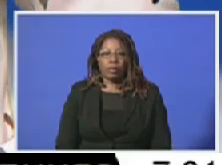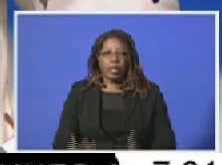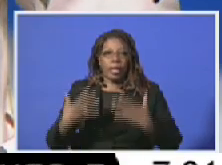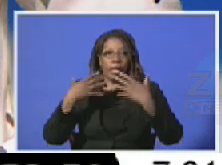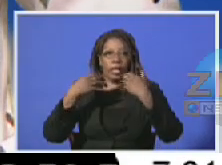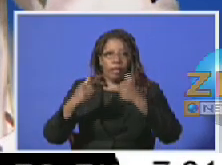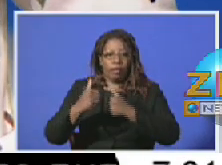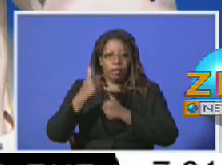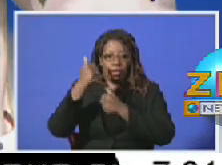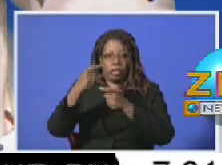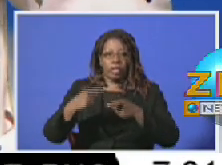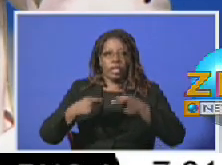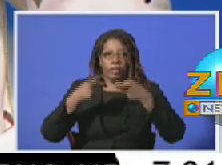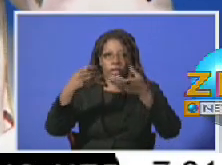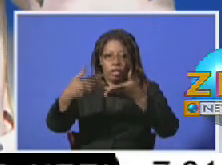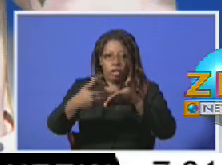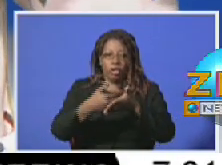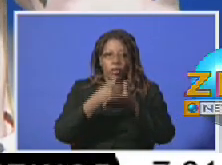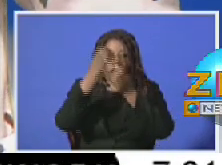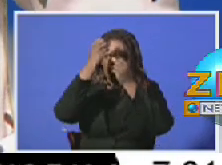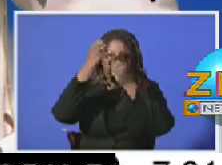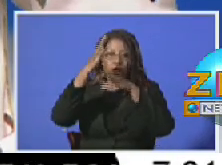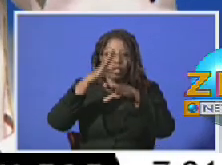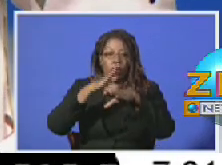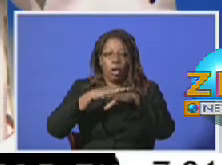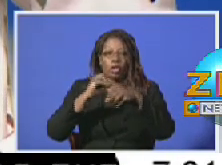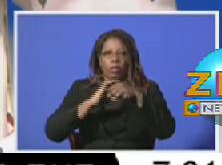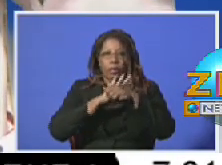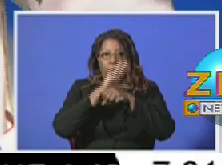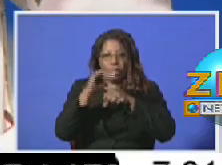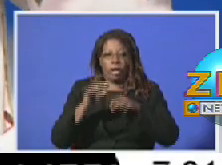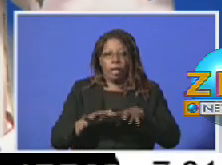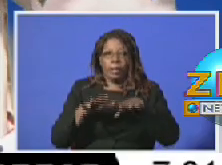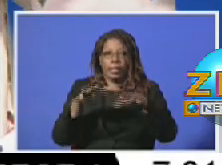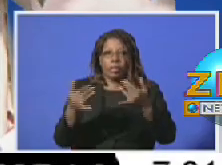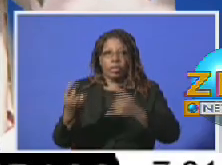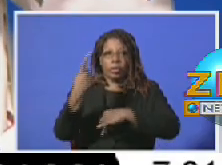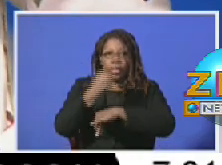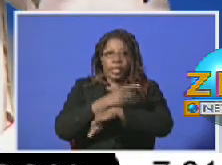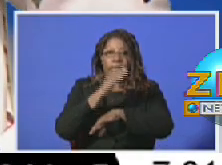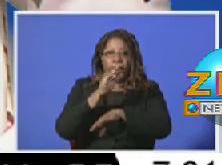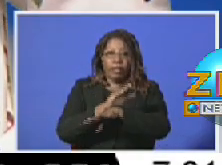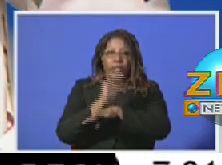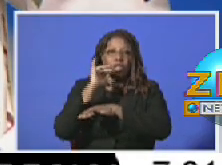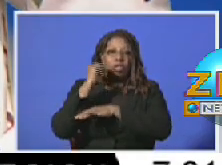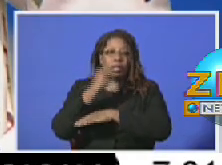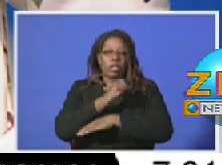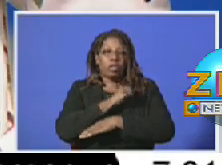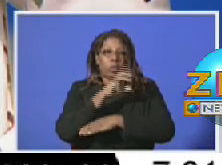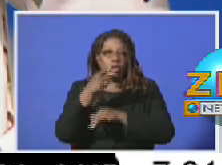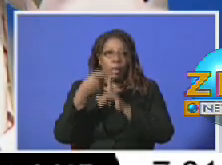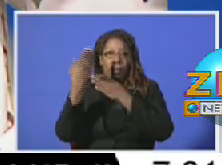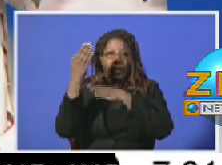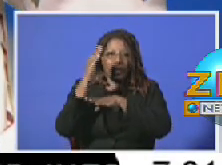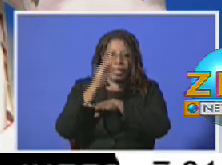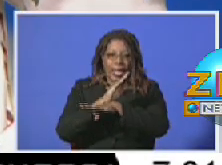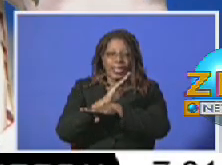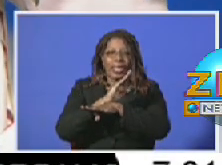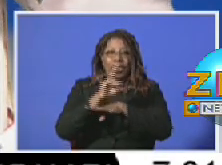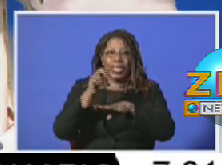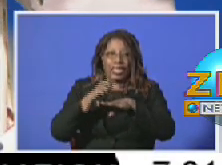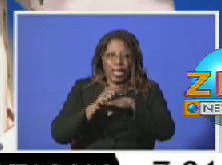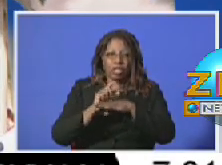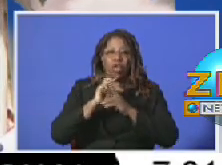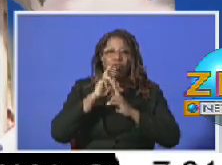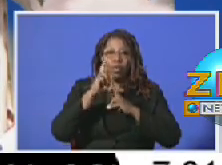health officials releasing the latest data on the COVID-19 pandemic today. Good evening, I'm Jiminita Swain. Welcome to the Bahamas Tonight, the National